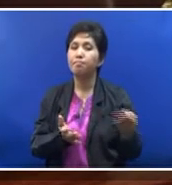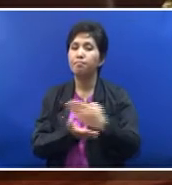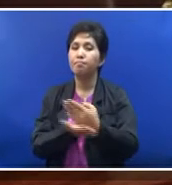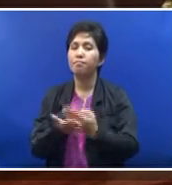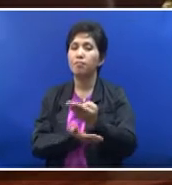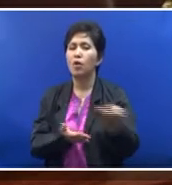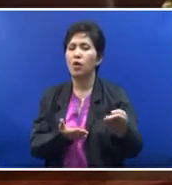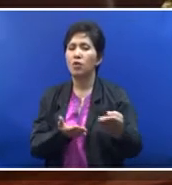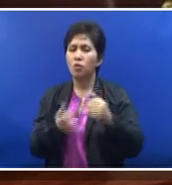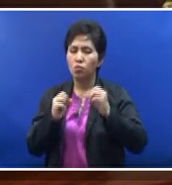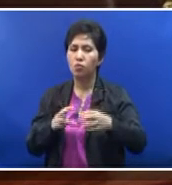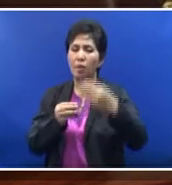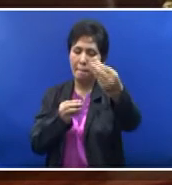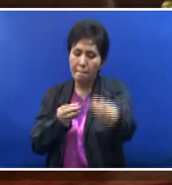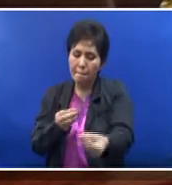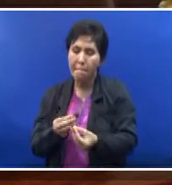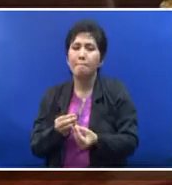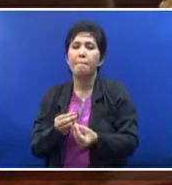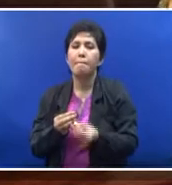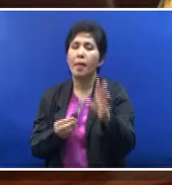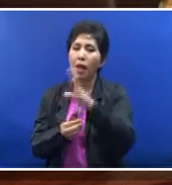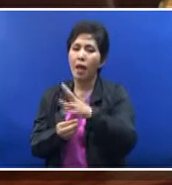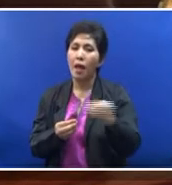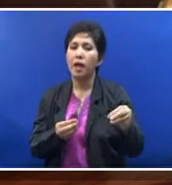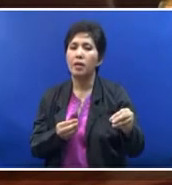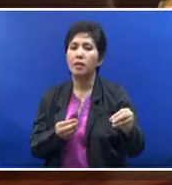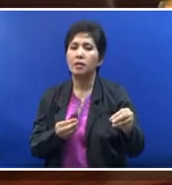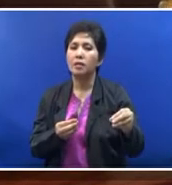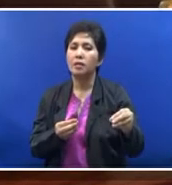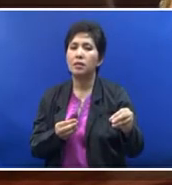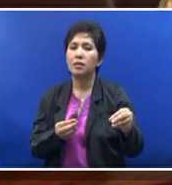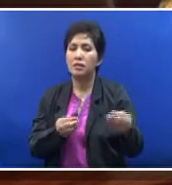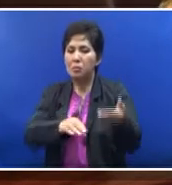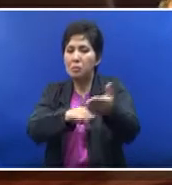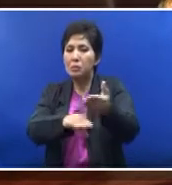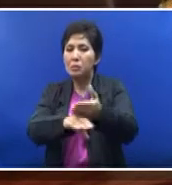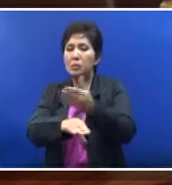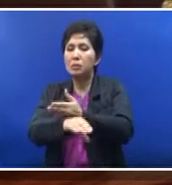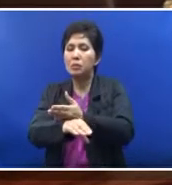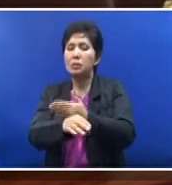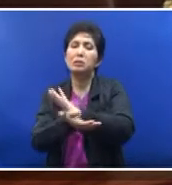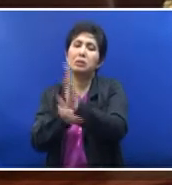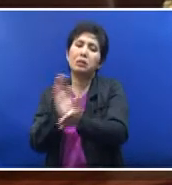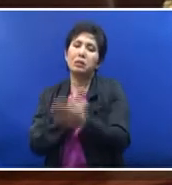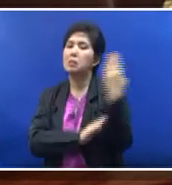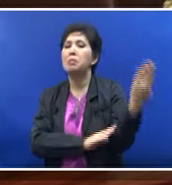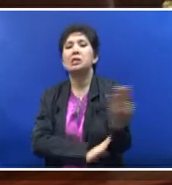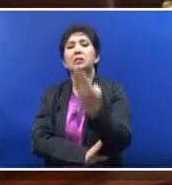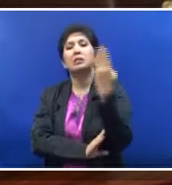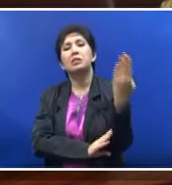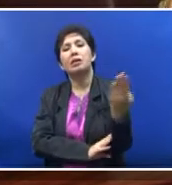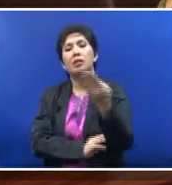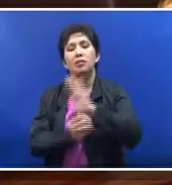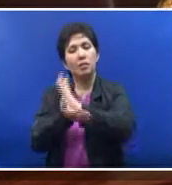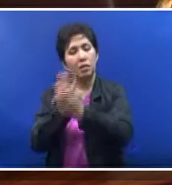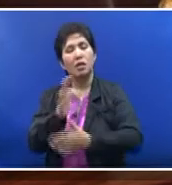have adapted, okay, and then it is enhanced and enhanced. It become a regular practice. Okay, so that